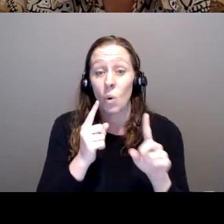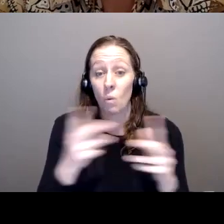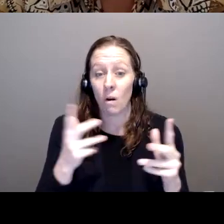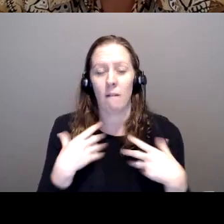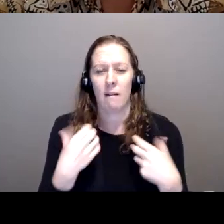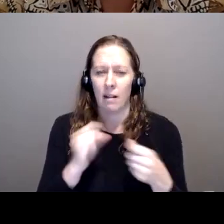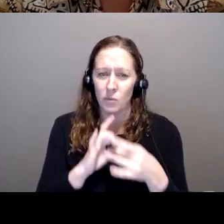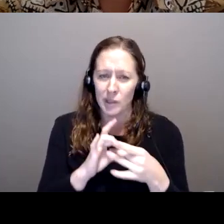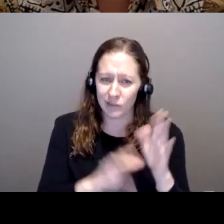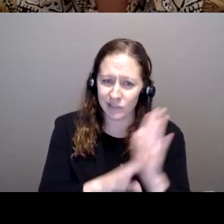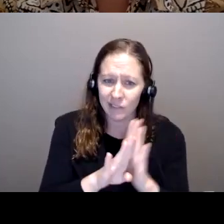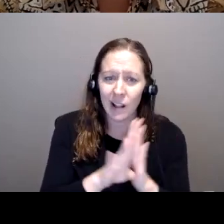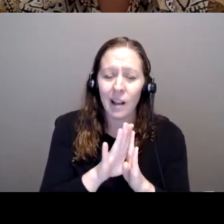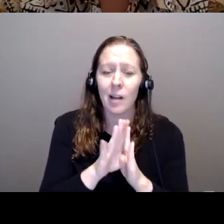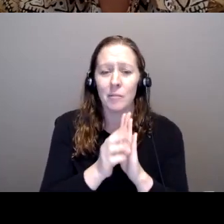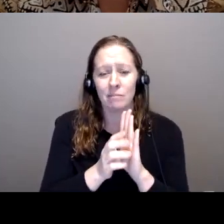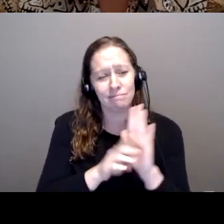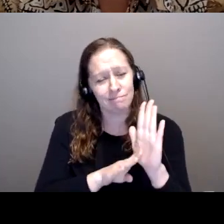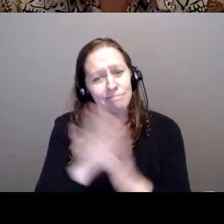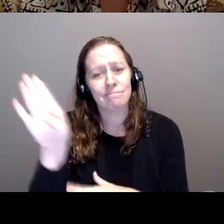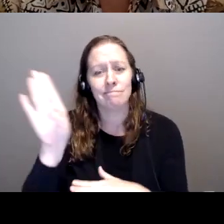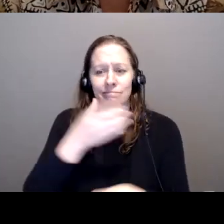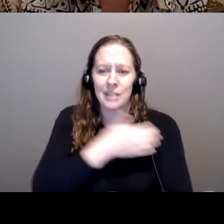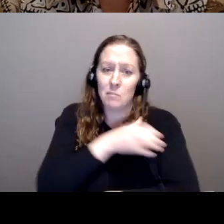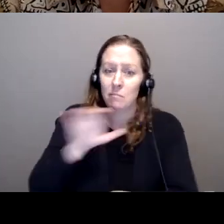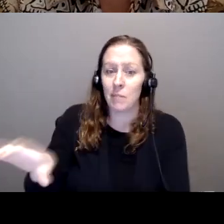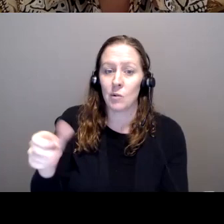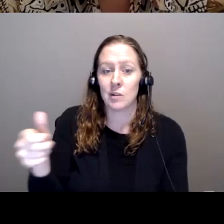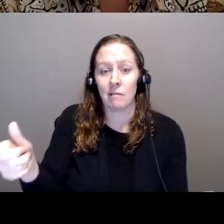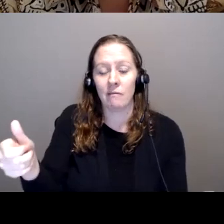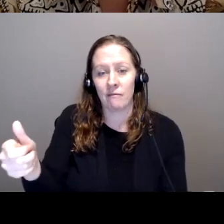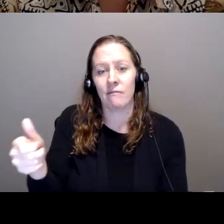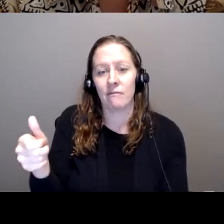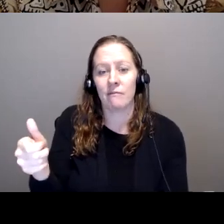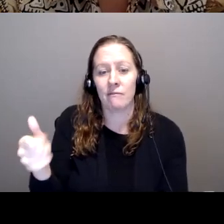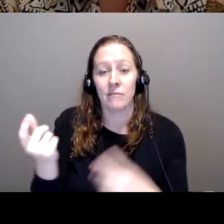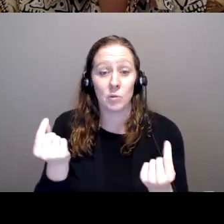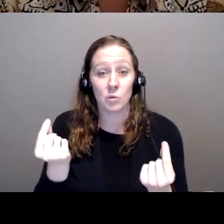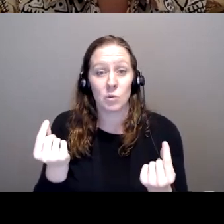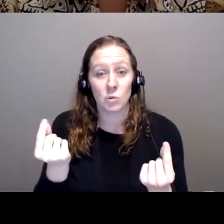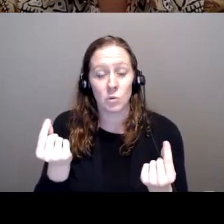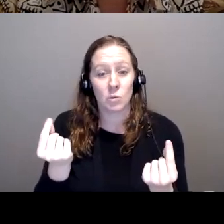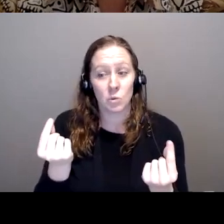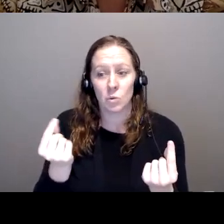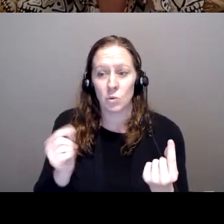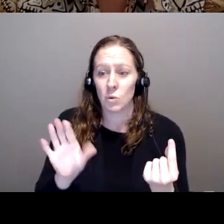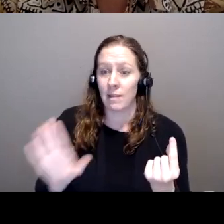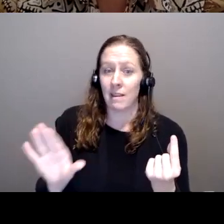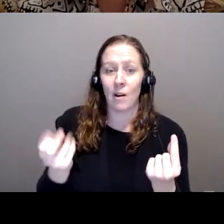and growing and empowering themselves to take control of their